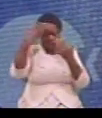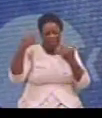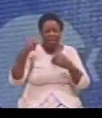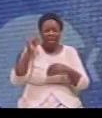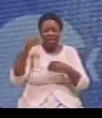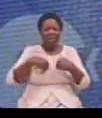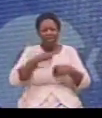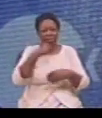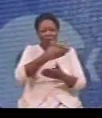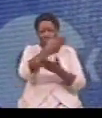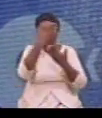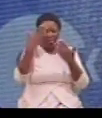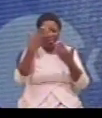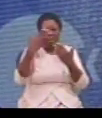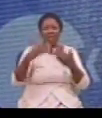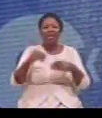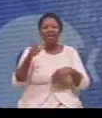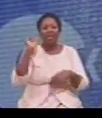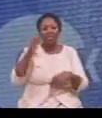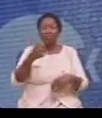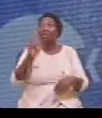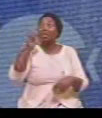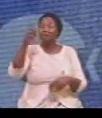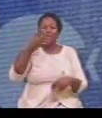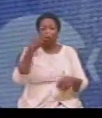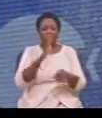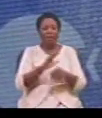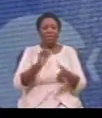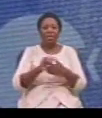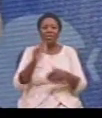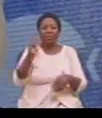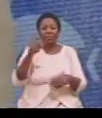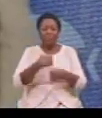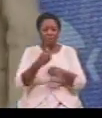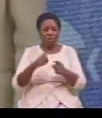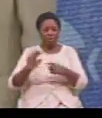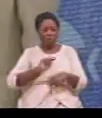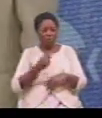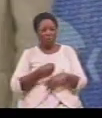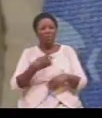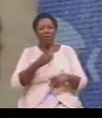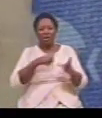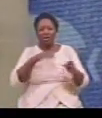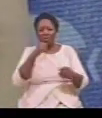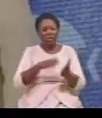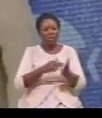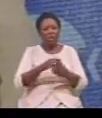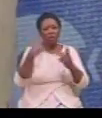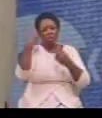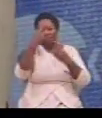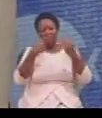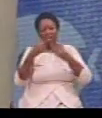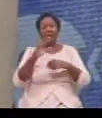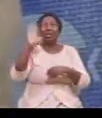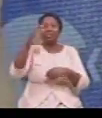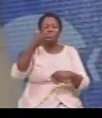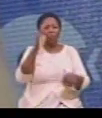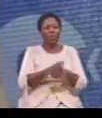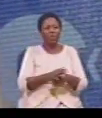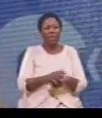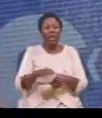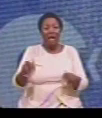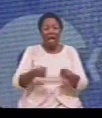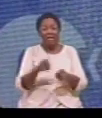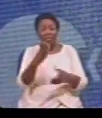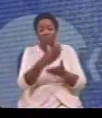not forgotten his promise that he made to us. The Lord is not slack concerning his promise,